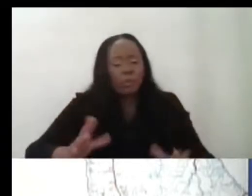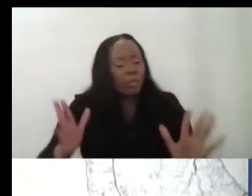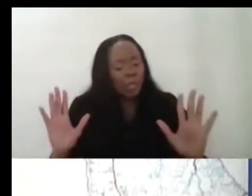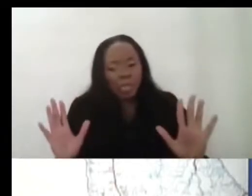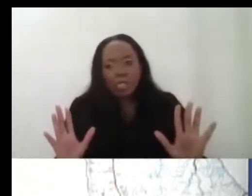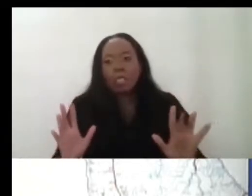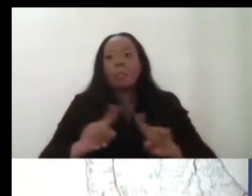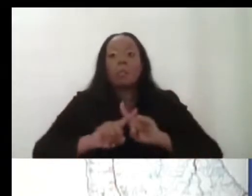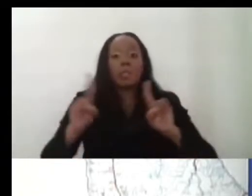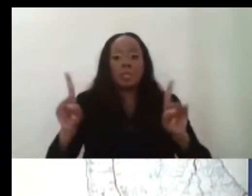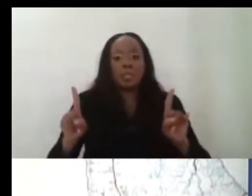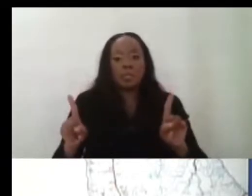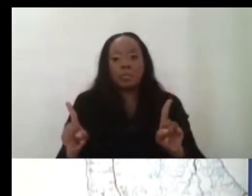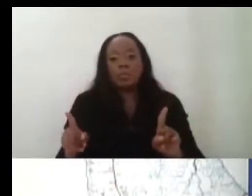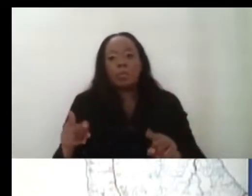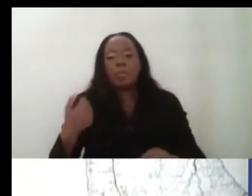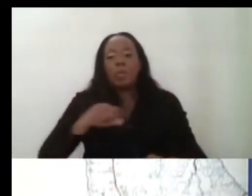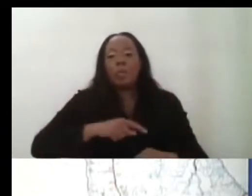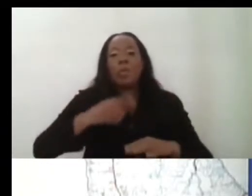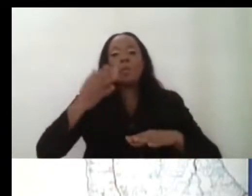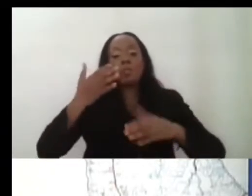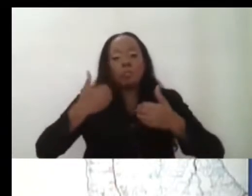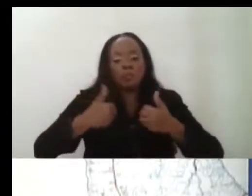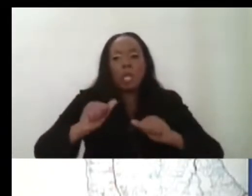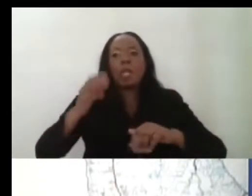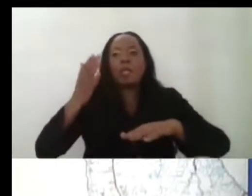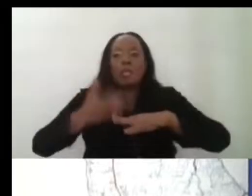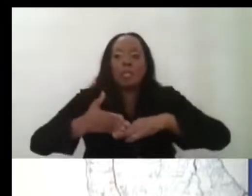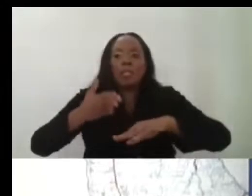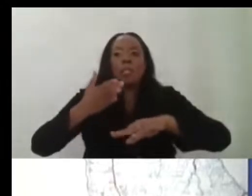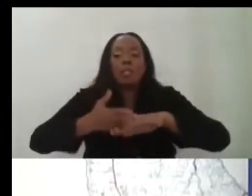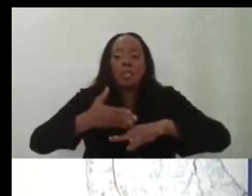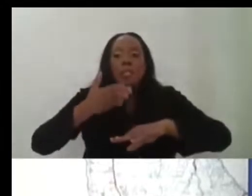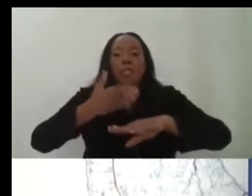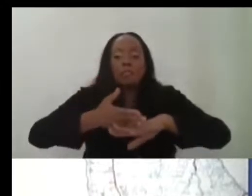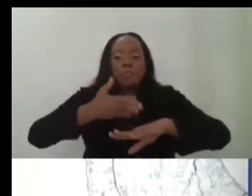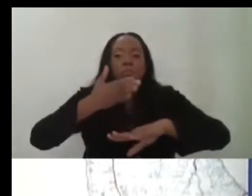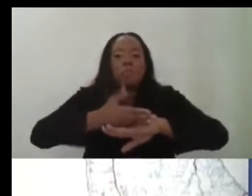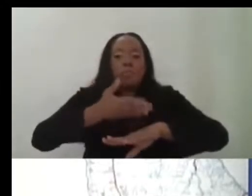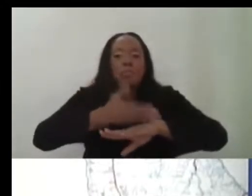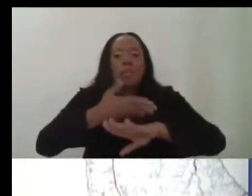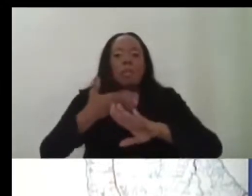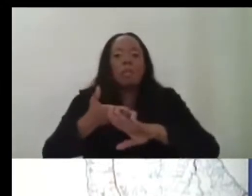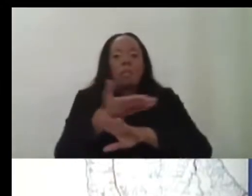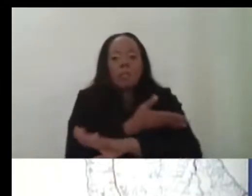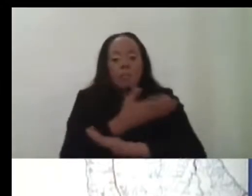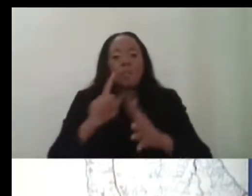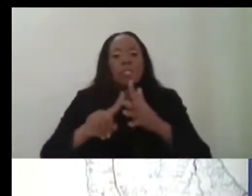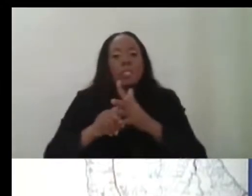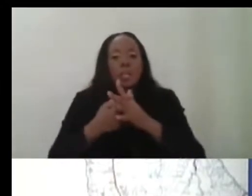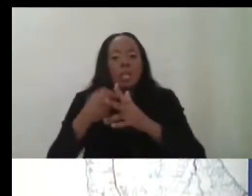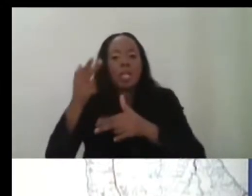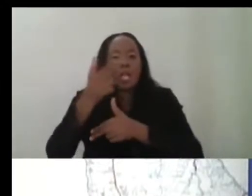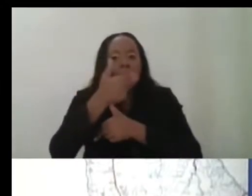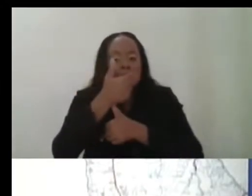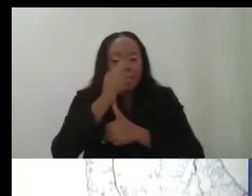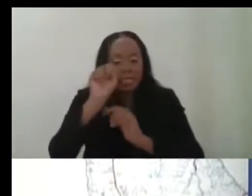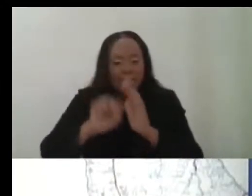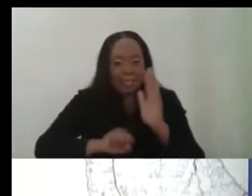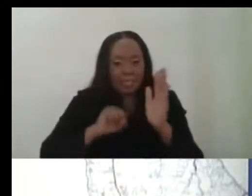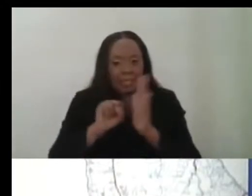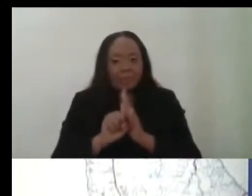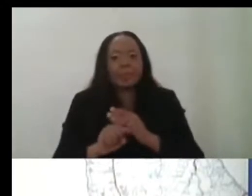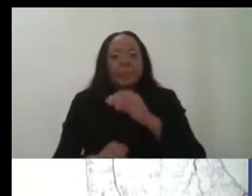control, we've been doing our best to deal with those, line those up before the start of the hurricane season. And it doesn't stop there.